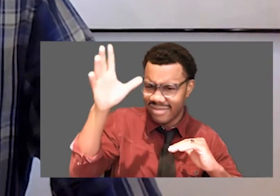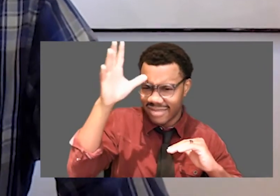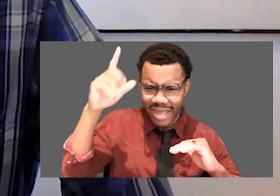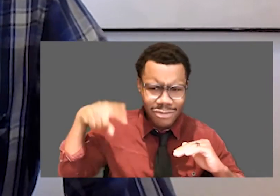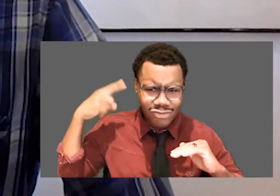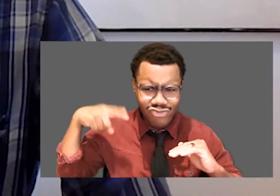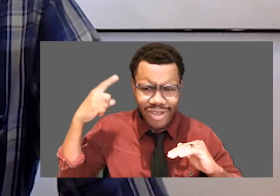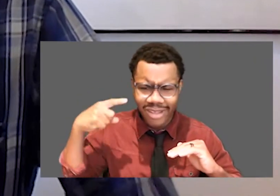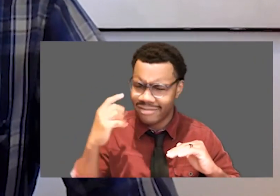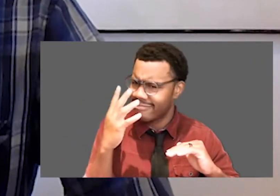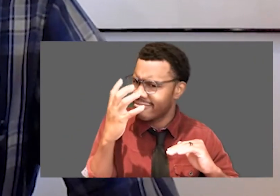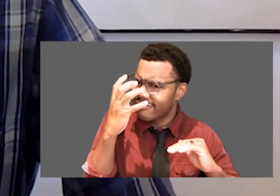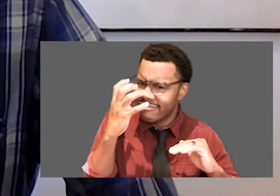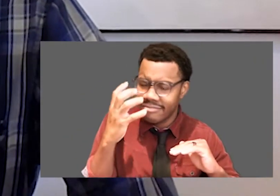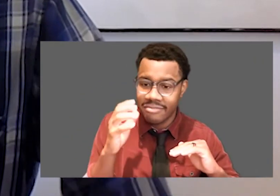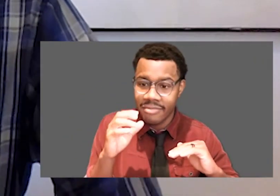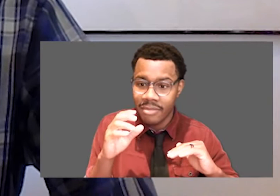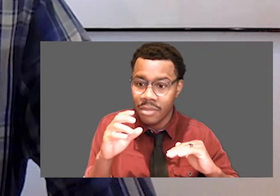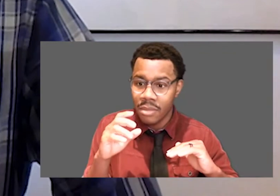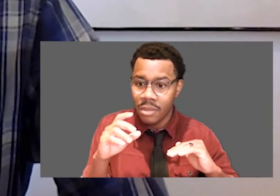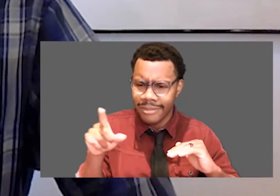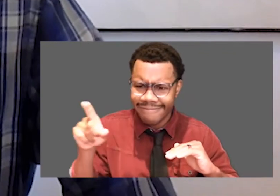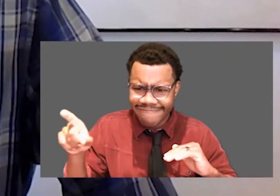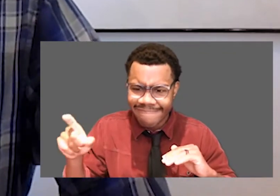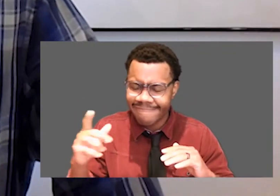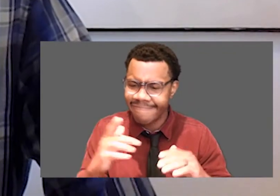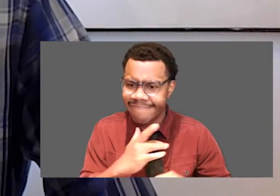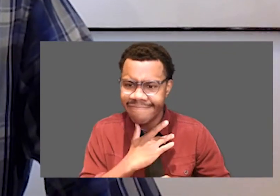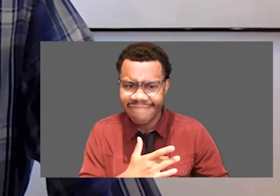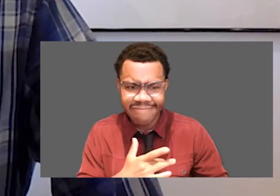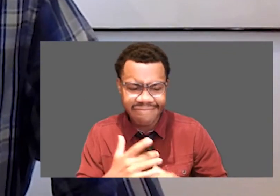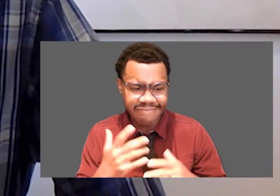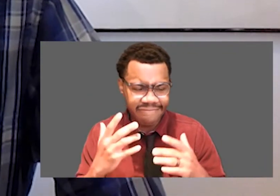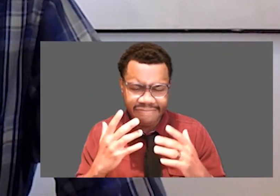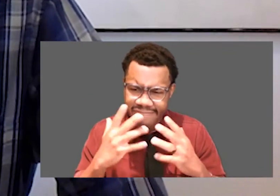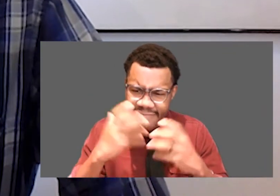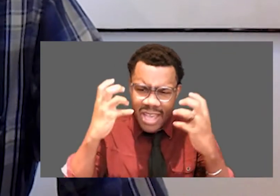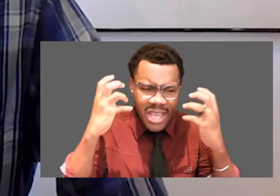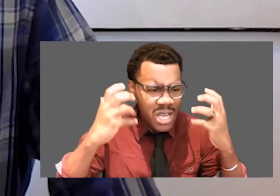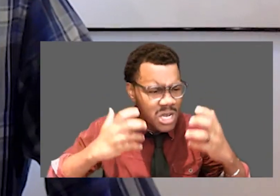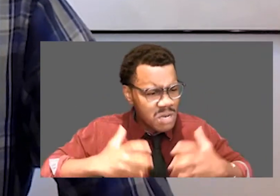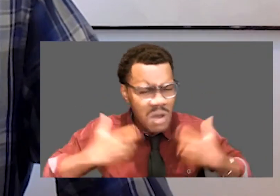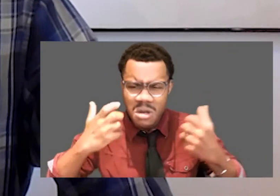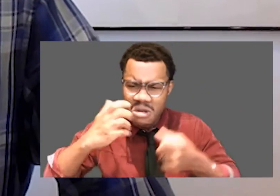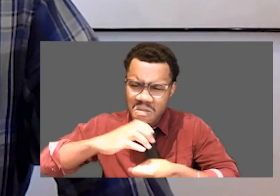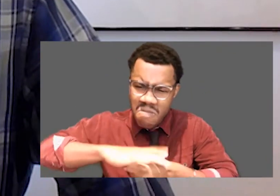That anger routinely crossing over into actual destructive fits of uncontrolled, all-out